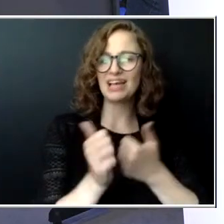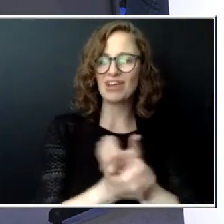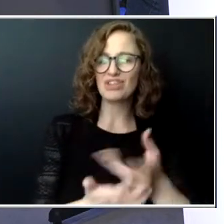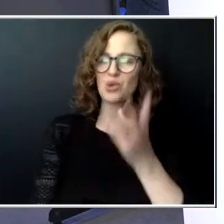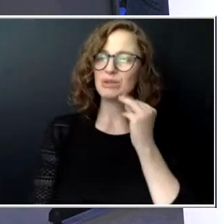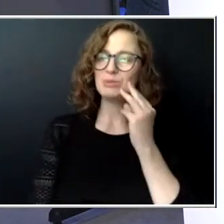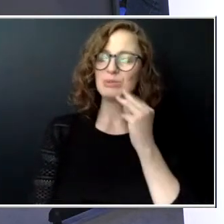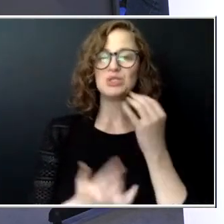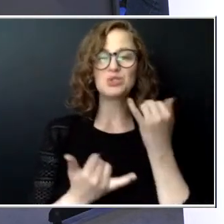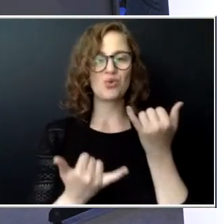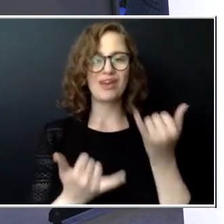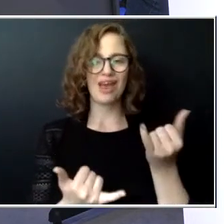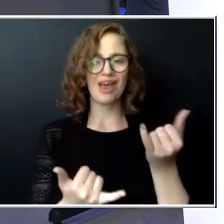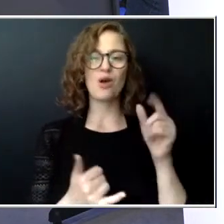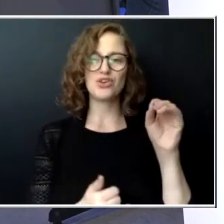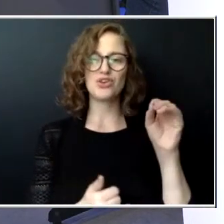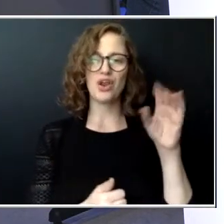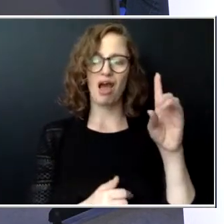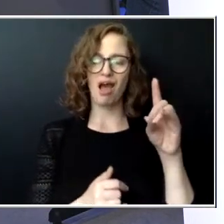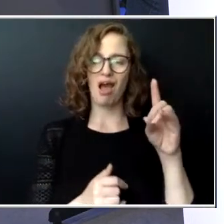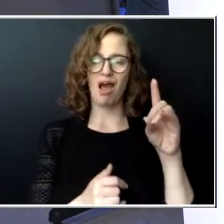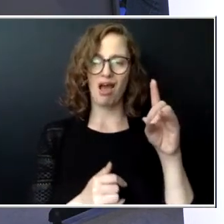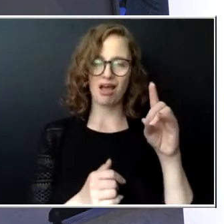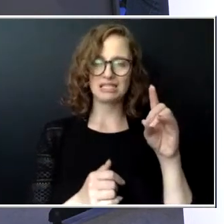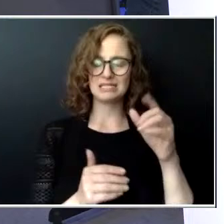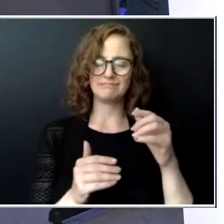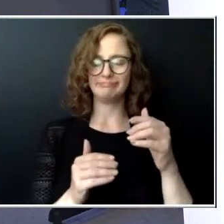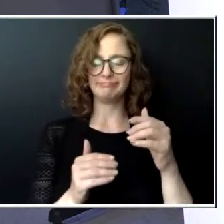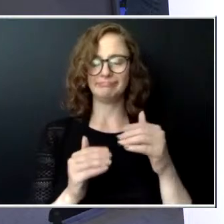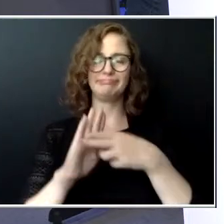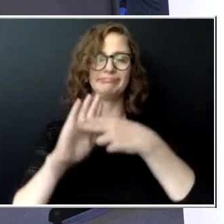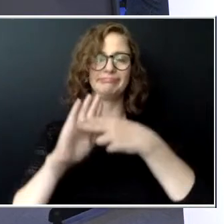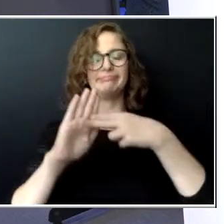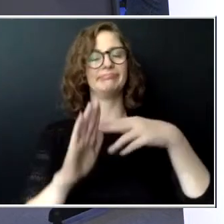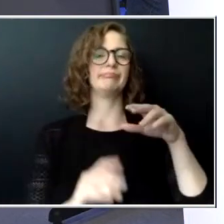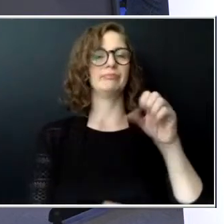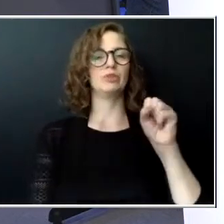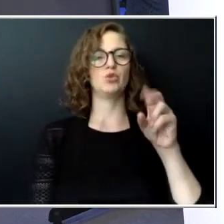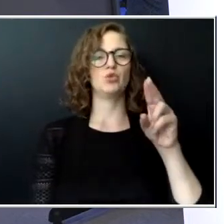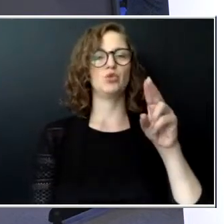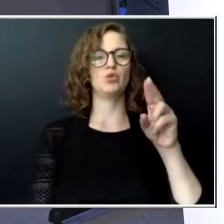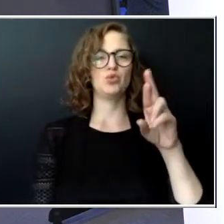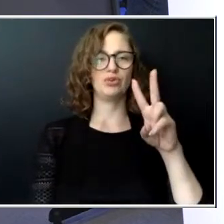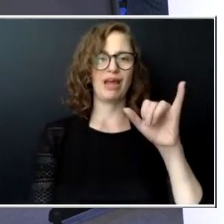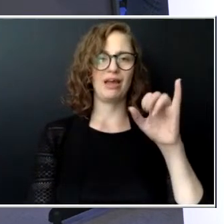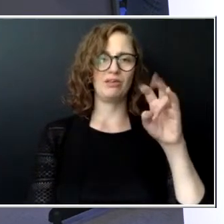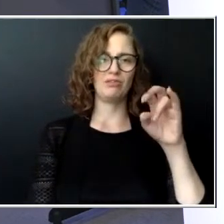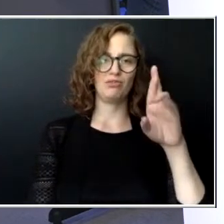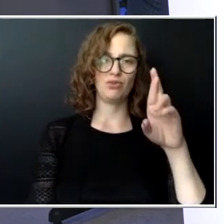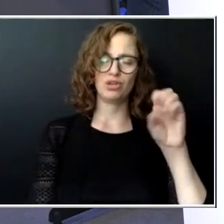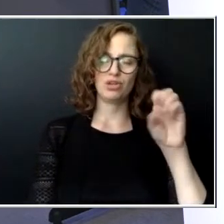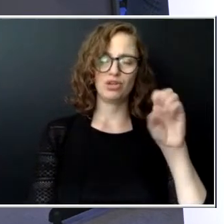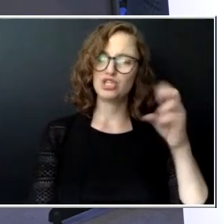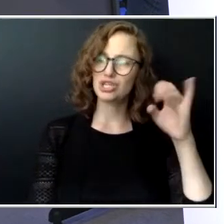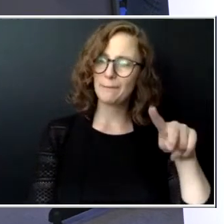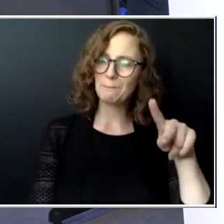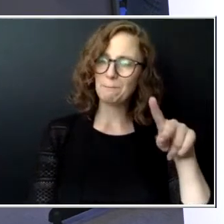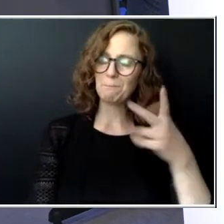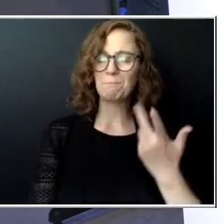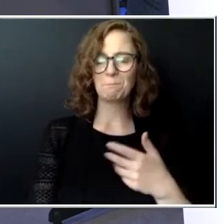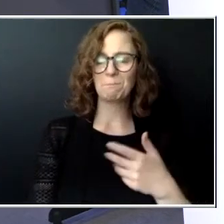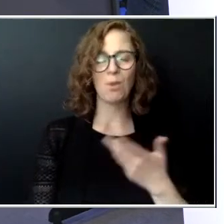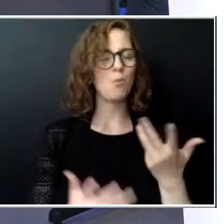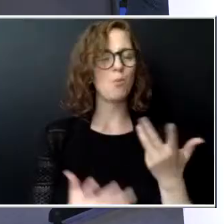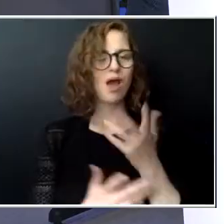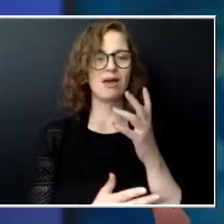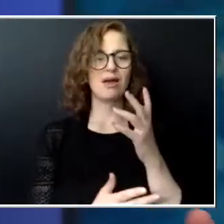that's the phase we want everyone to get to. What does that look like for him? What are checkups like? What's the surveillance going to look like moving forward? So it's